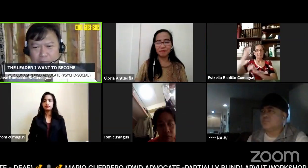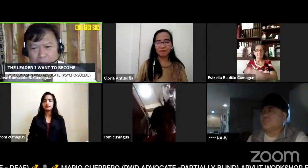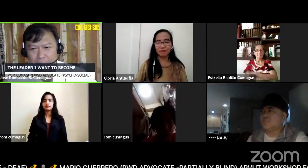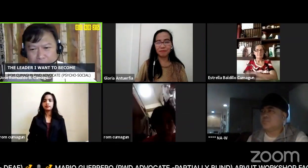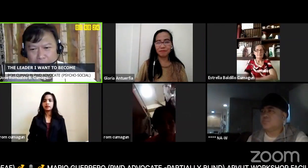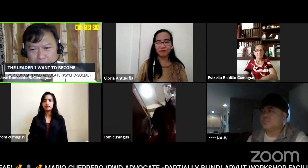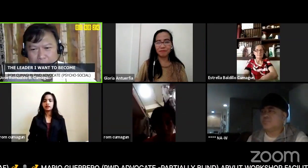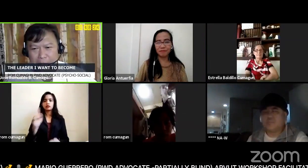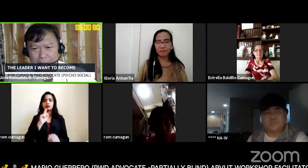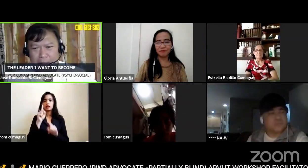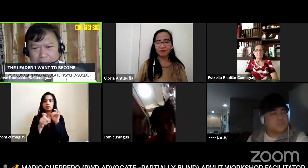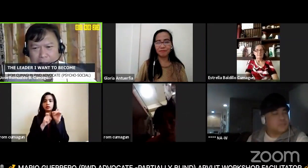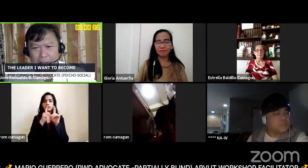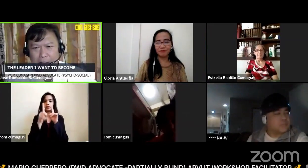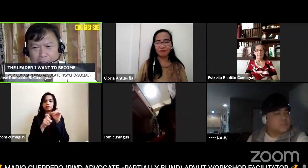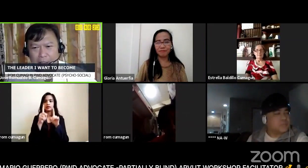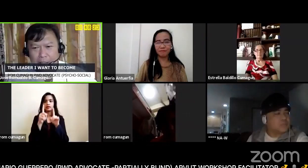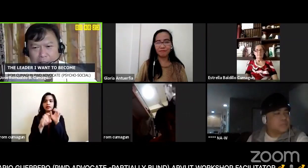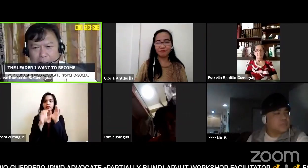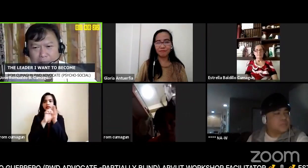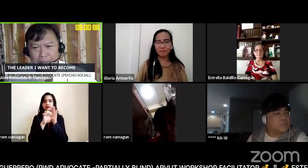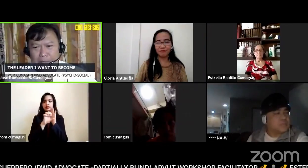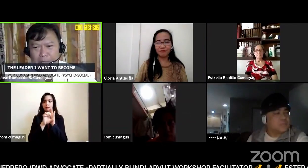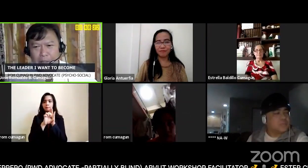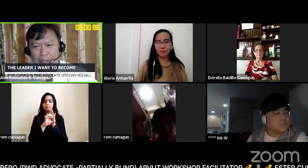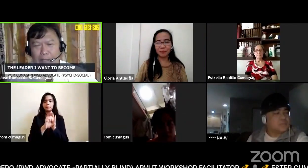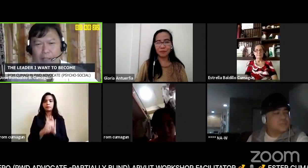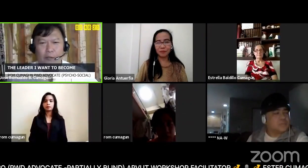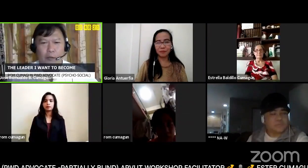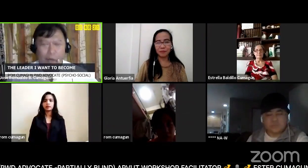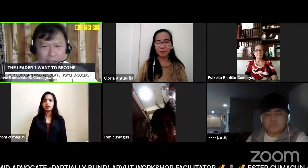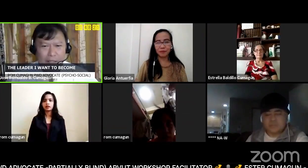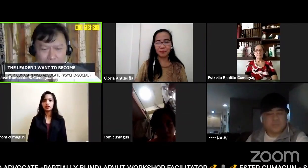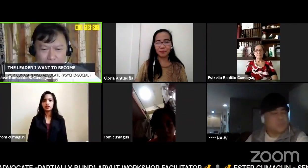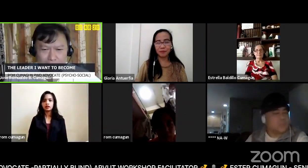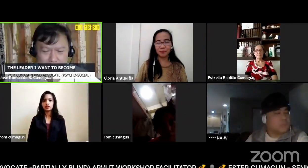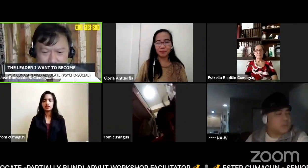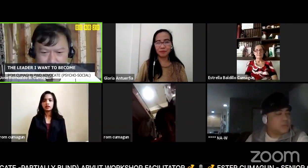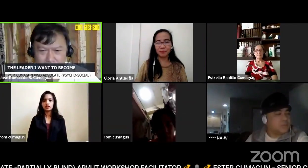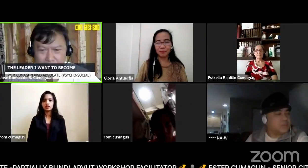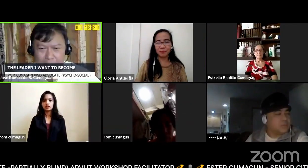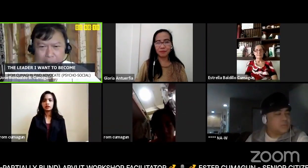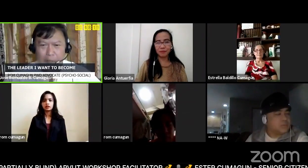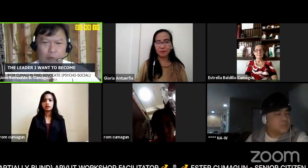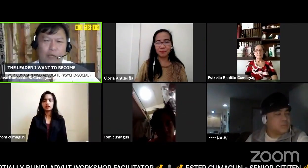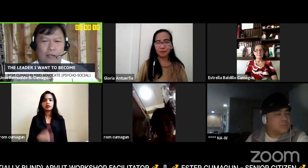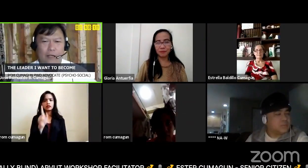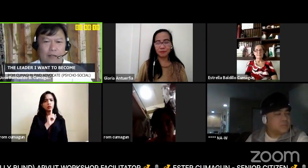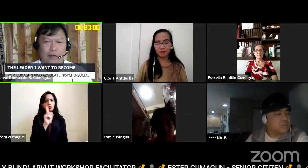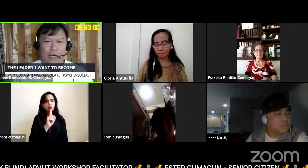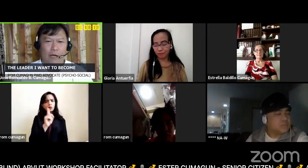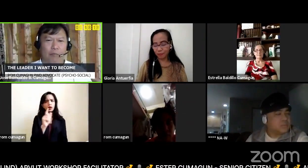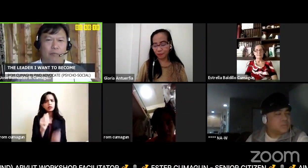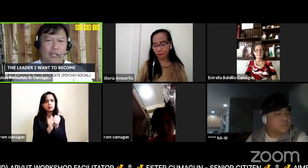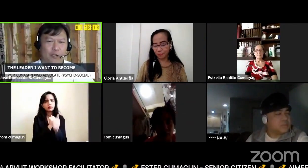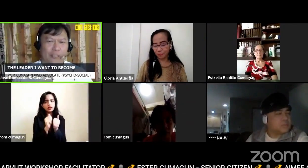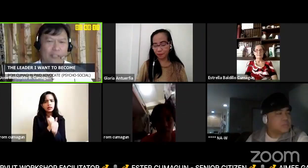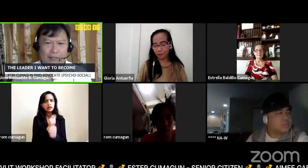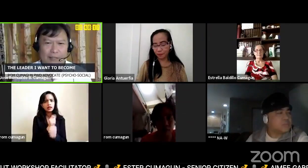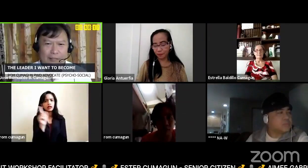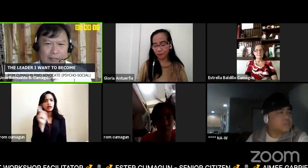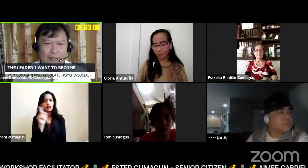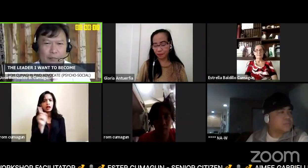a question. Okay, like um, what is or what are